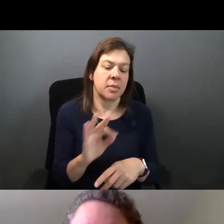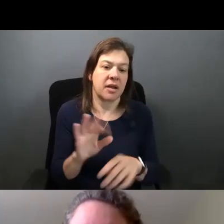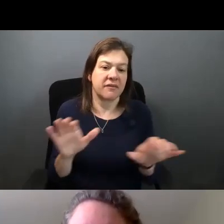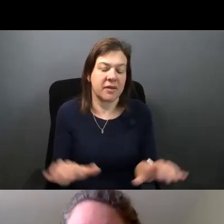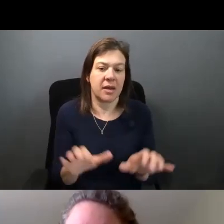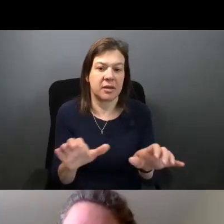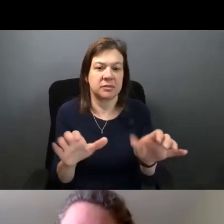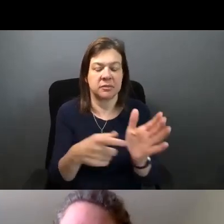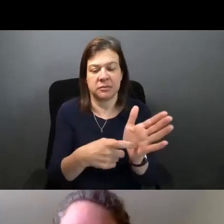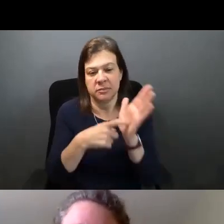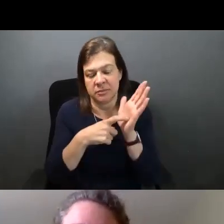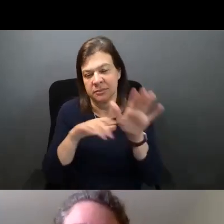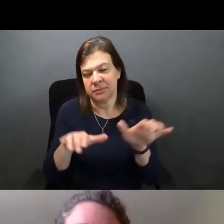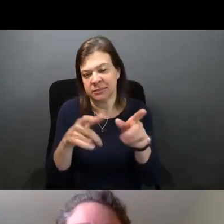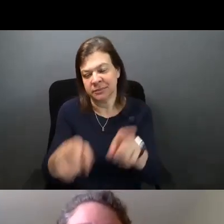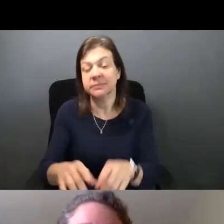activity needs to take place.